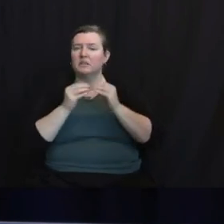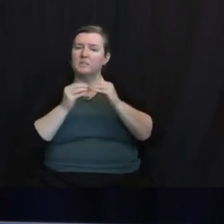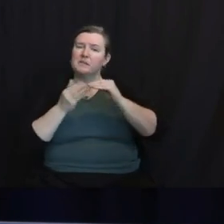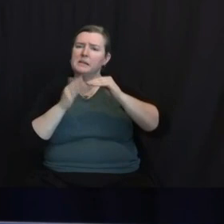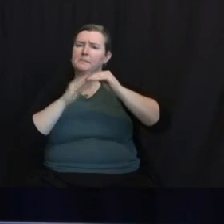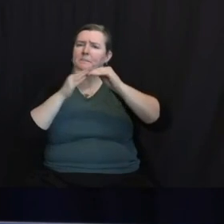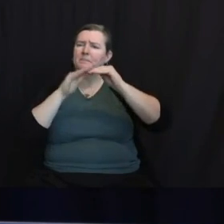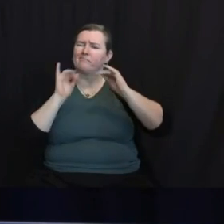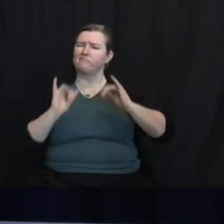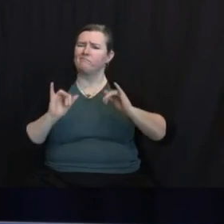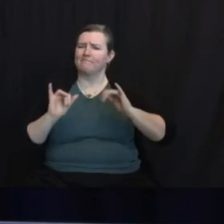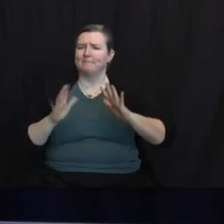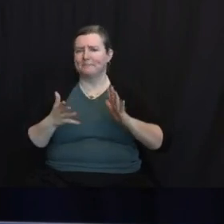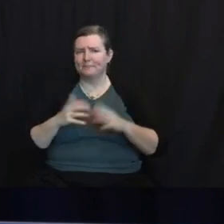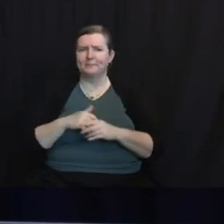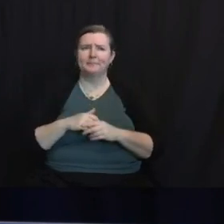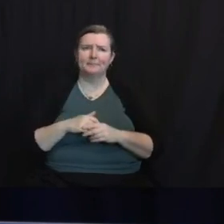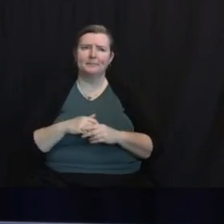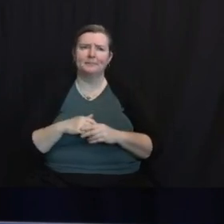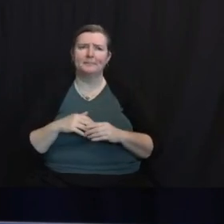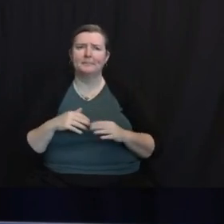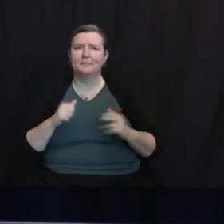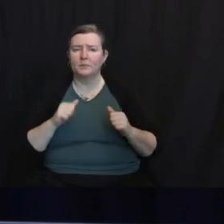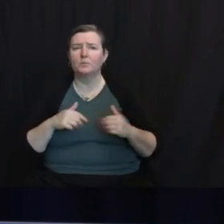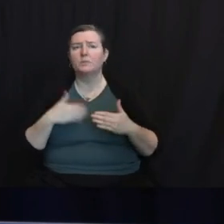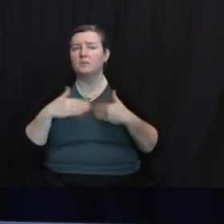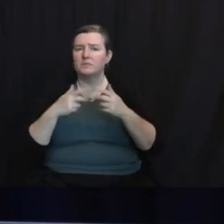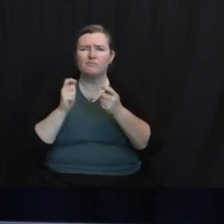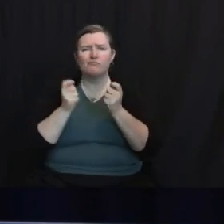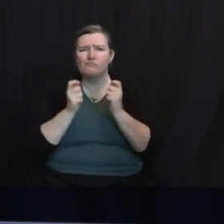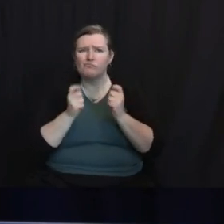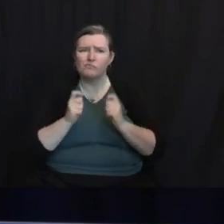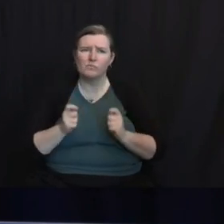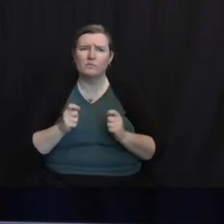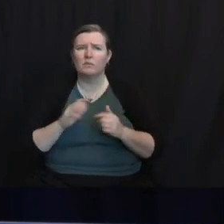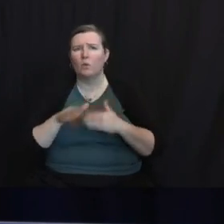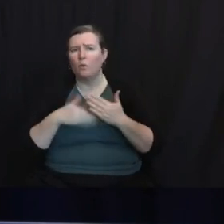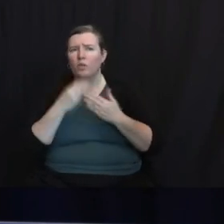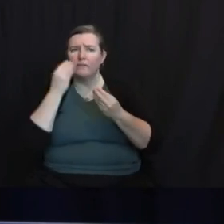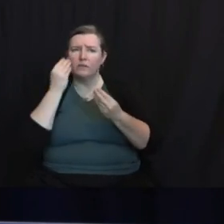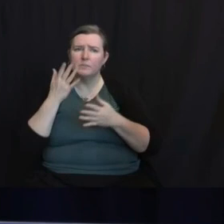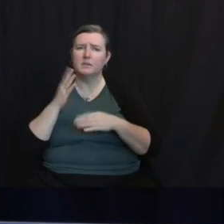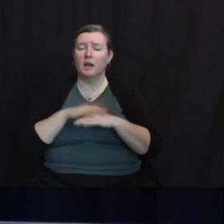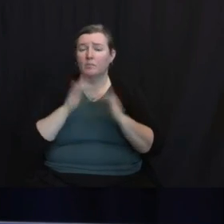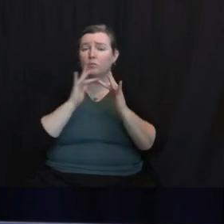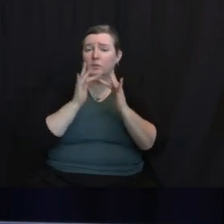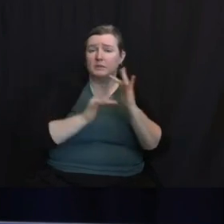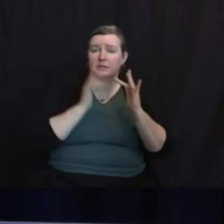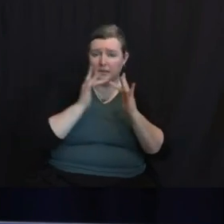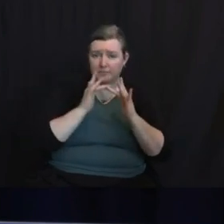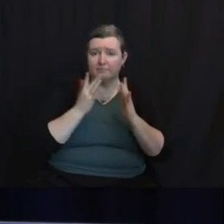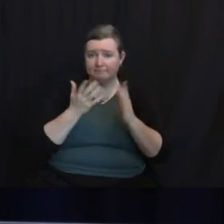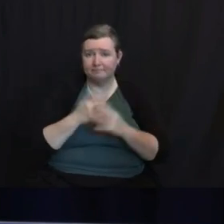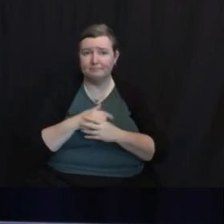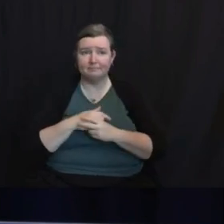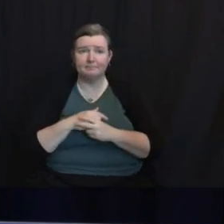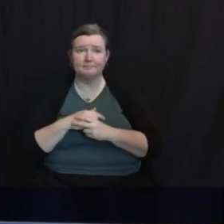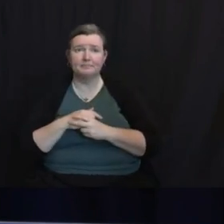We continue to make updates to the data presented on our COVID-19 dashboard, which is also available